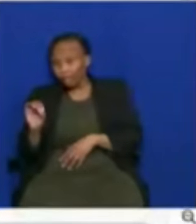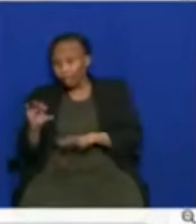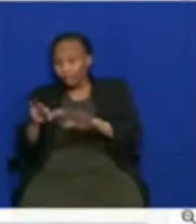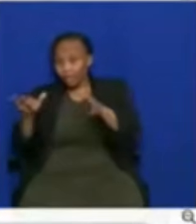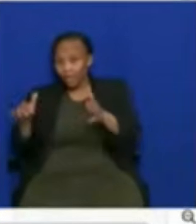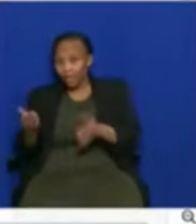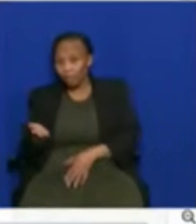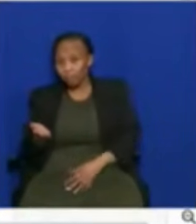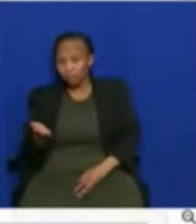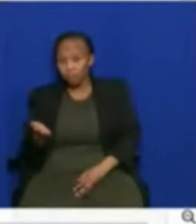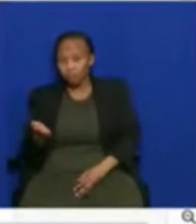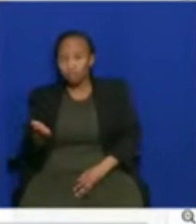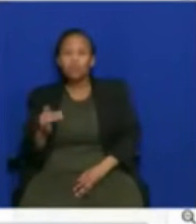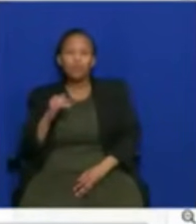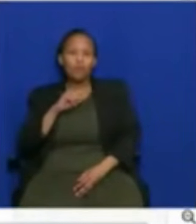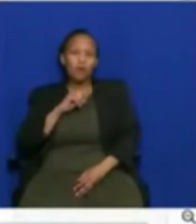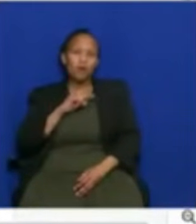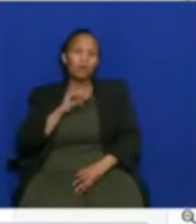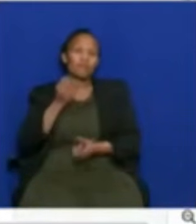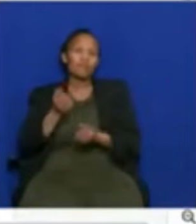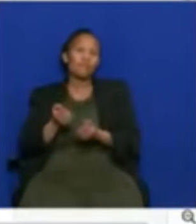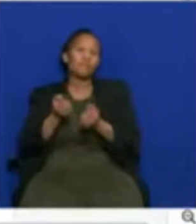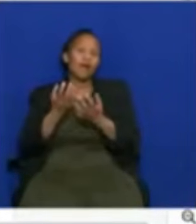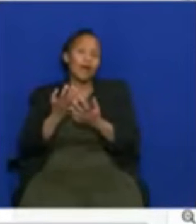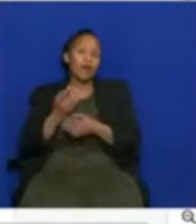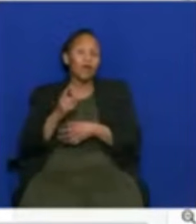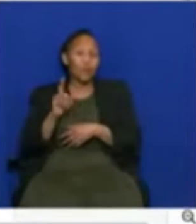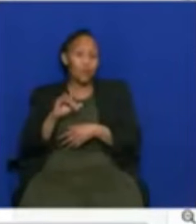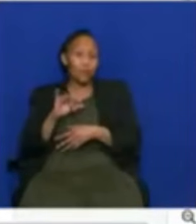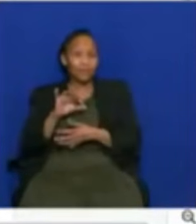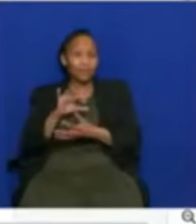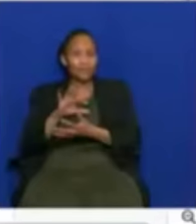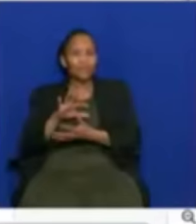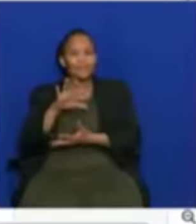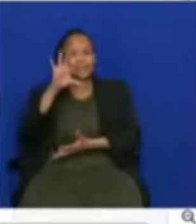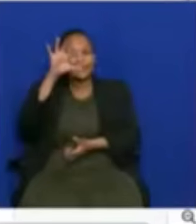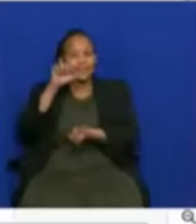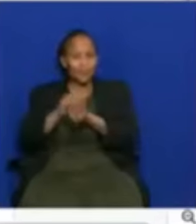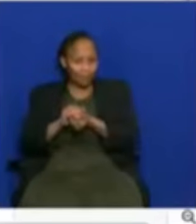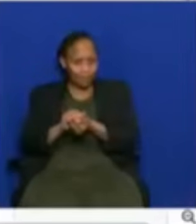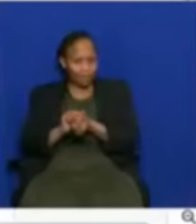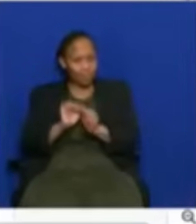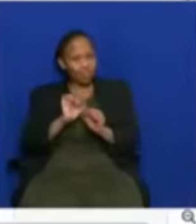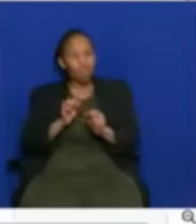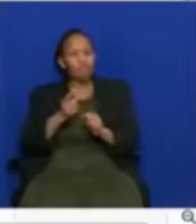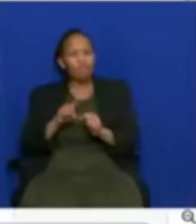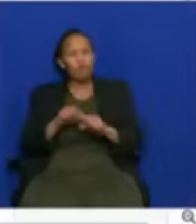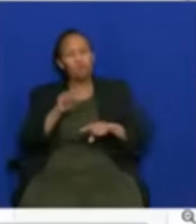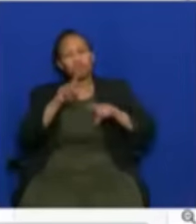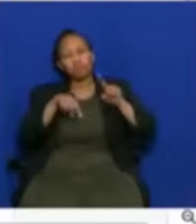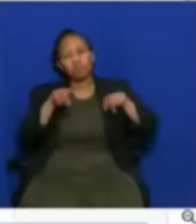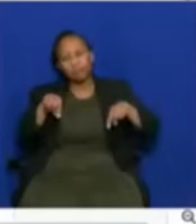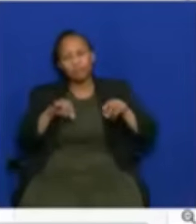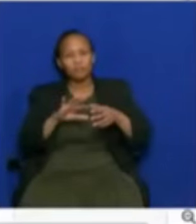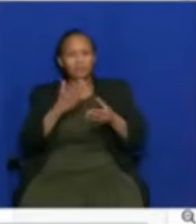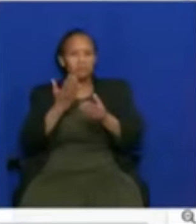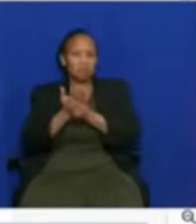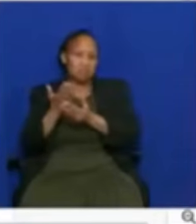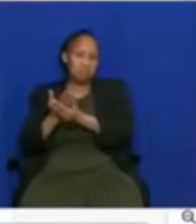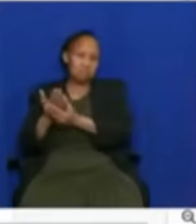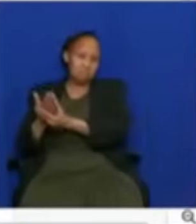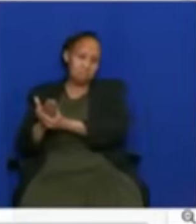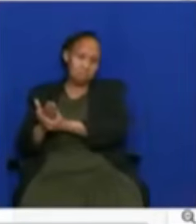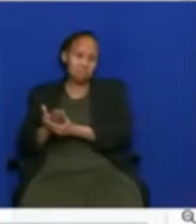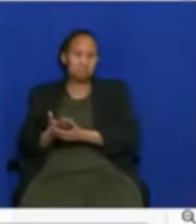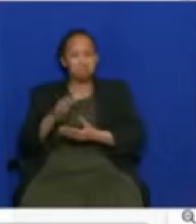useful summary of the various dockets. Yeah, it's a various summary of the dockets. Now, correct. Staying with that,